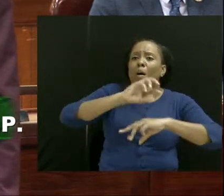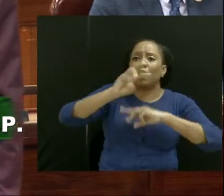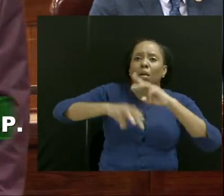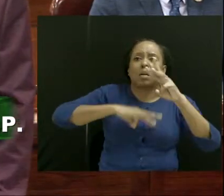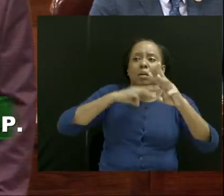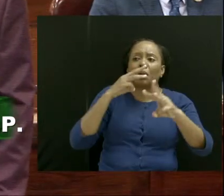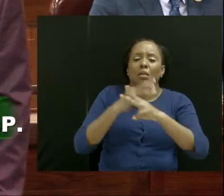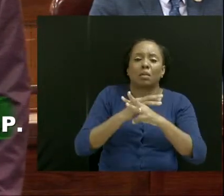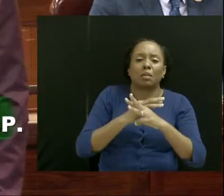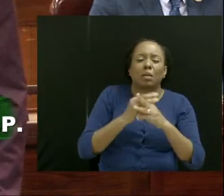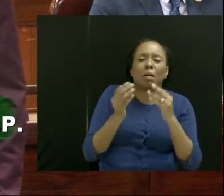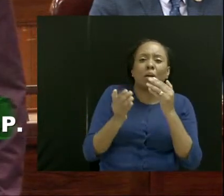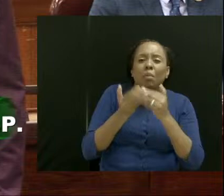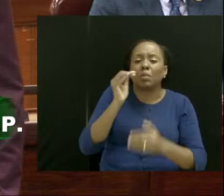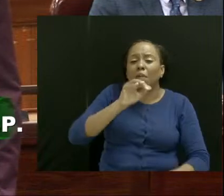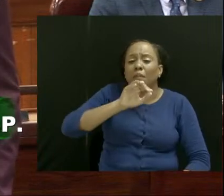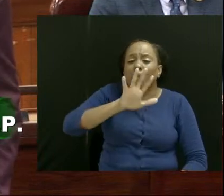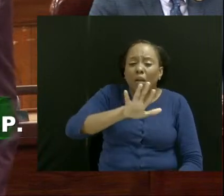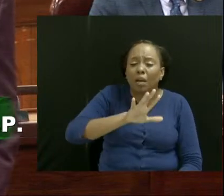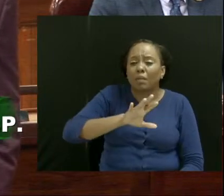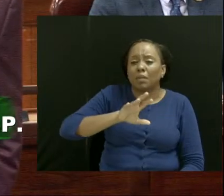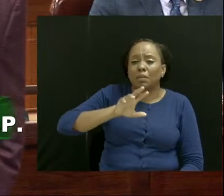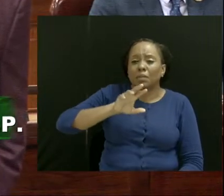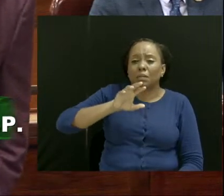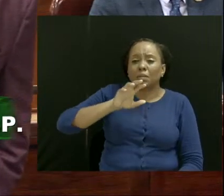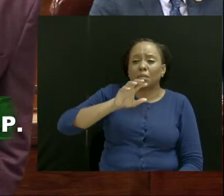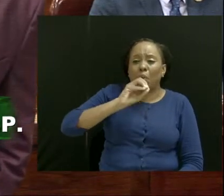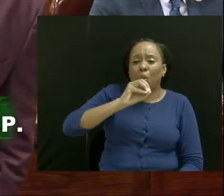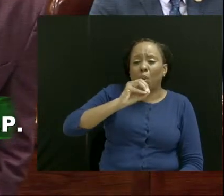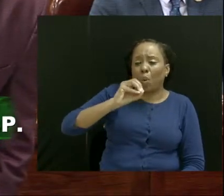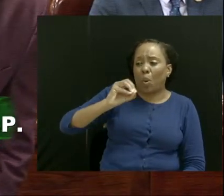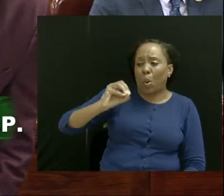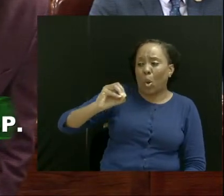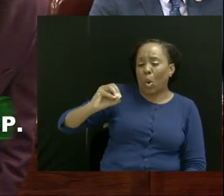almost 5 trillion,